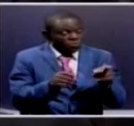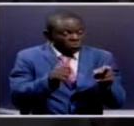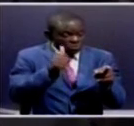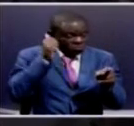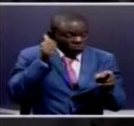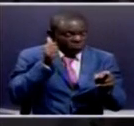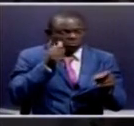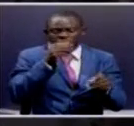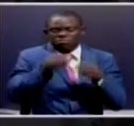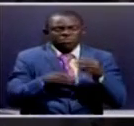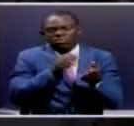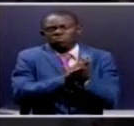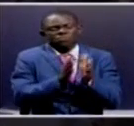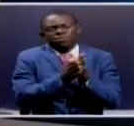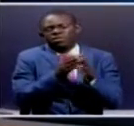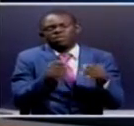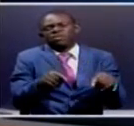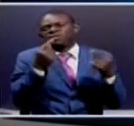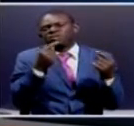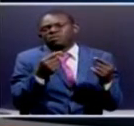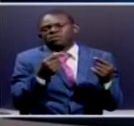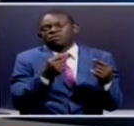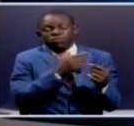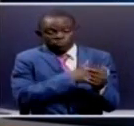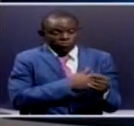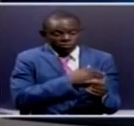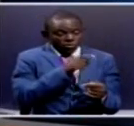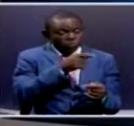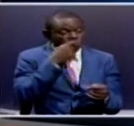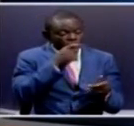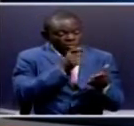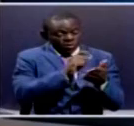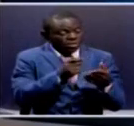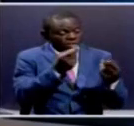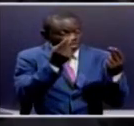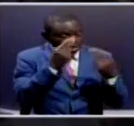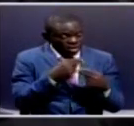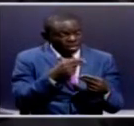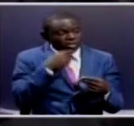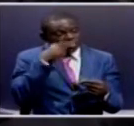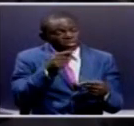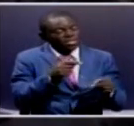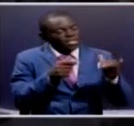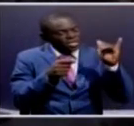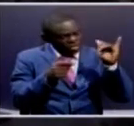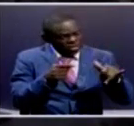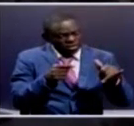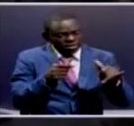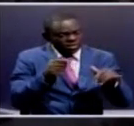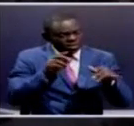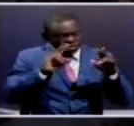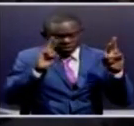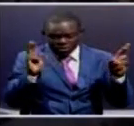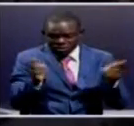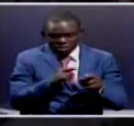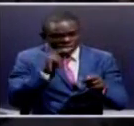So please write back to us and tell us that yes, these issues have become irreconcilable between yourselves